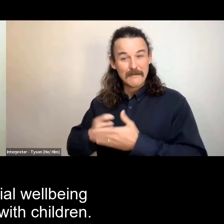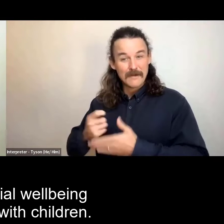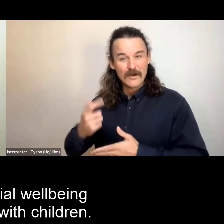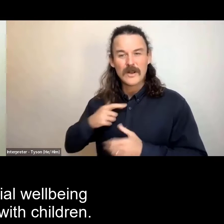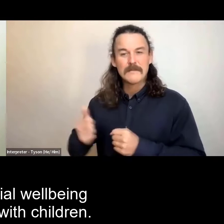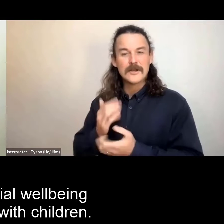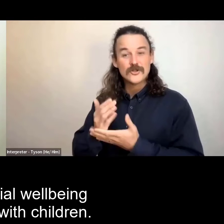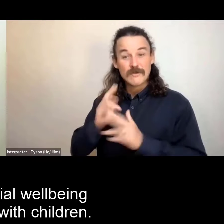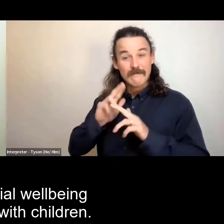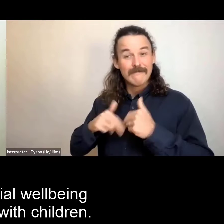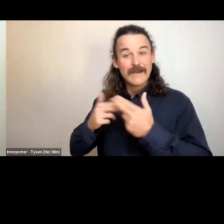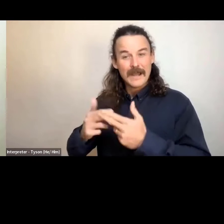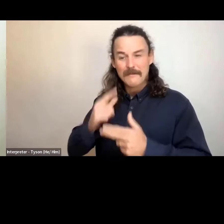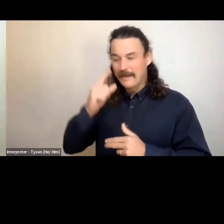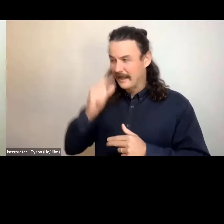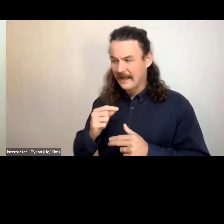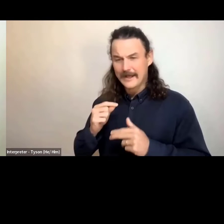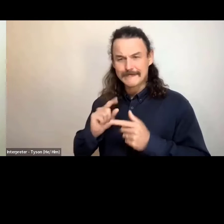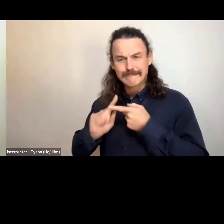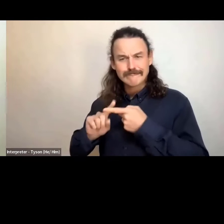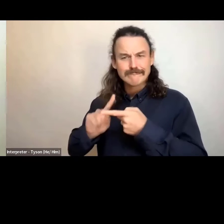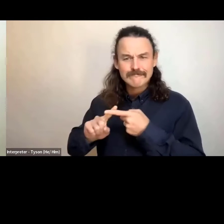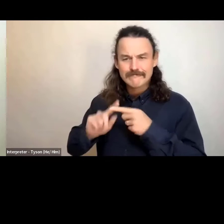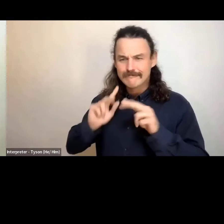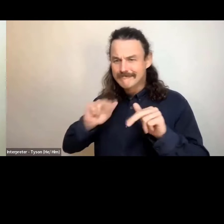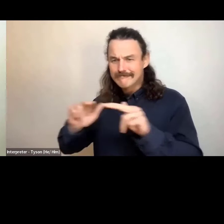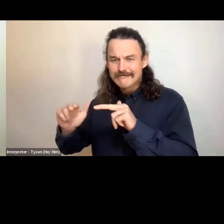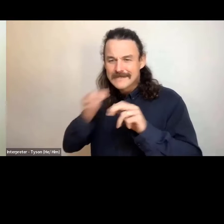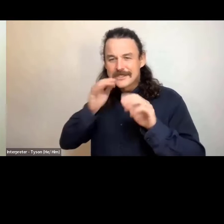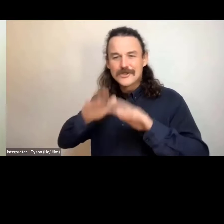of families with children.